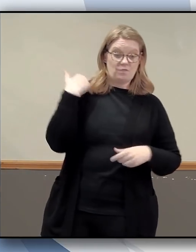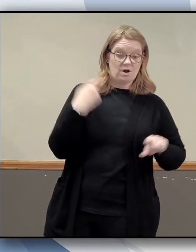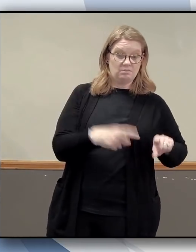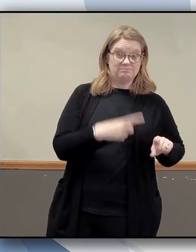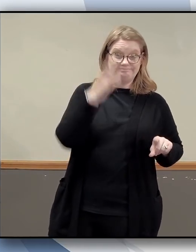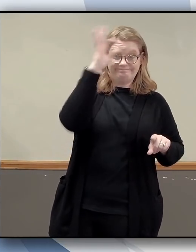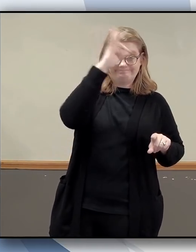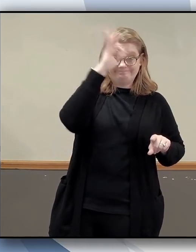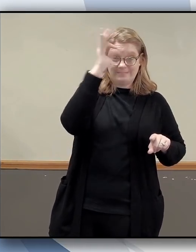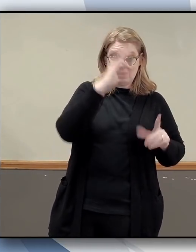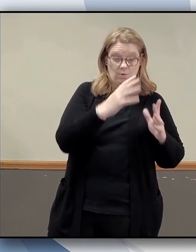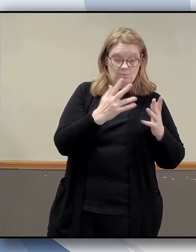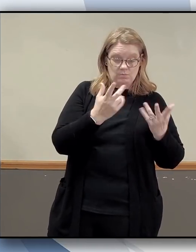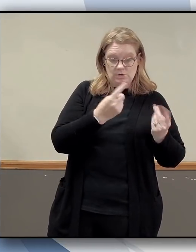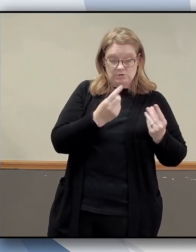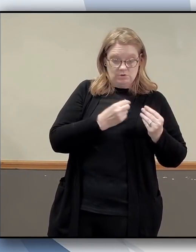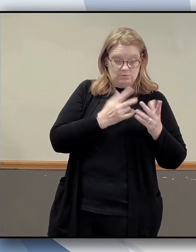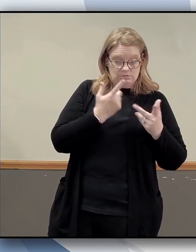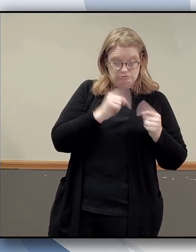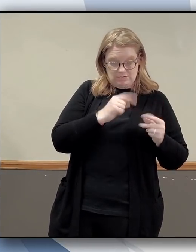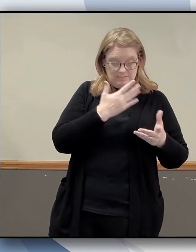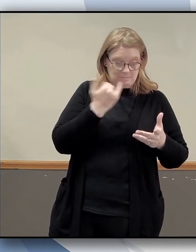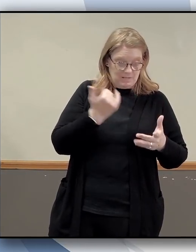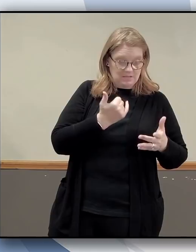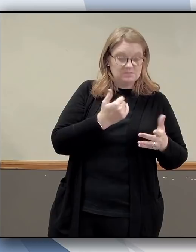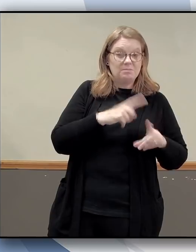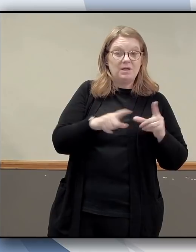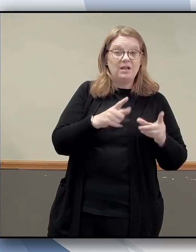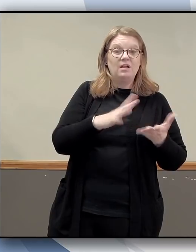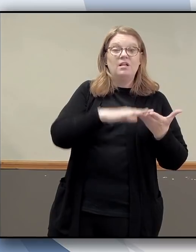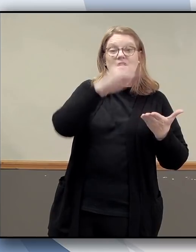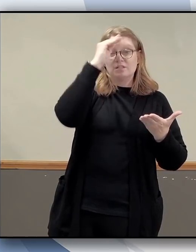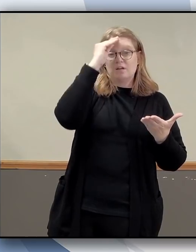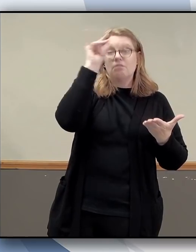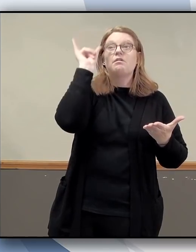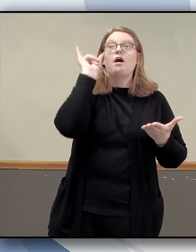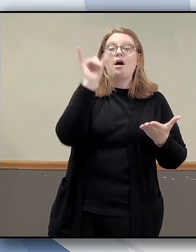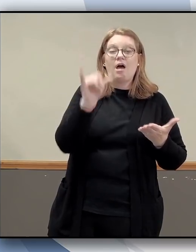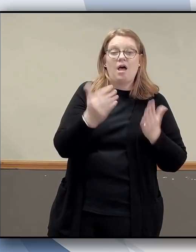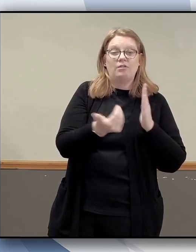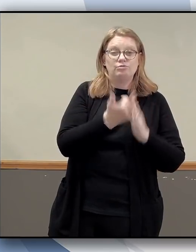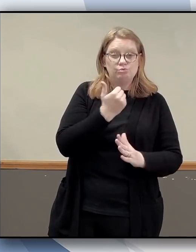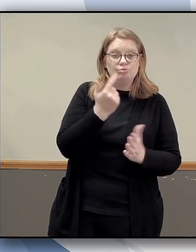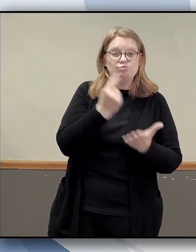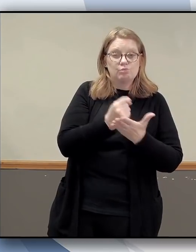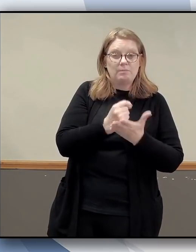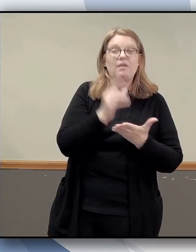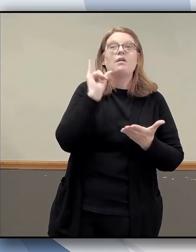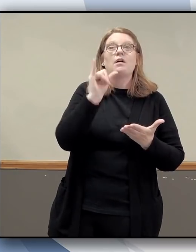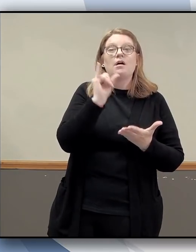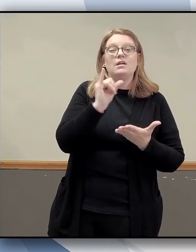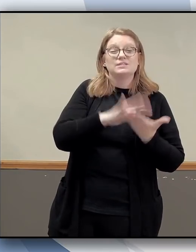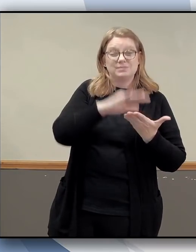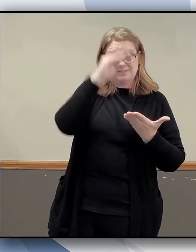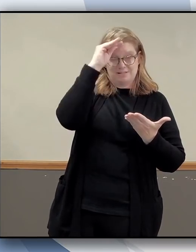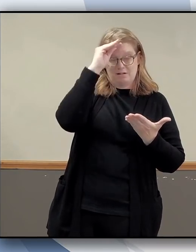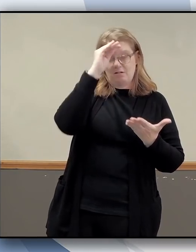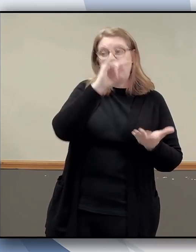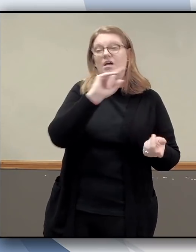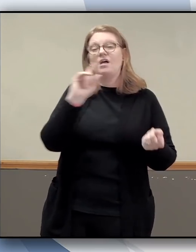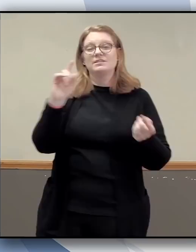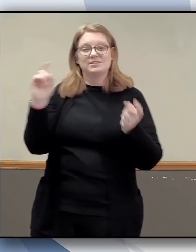capacity. And again, as the therapeutics and the treatments get better, maybe we can continue to see those length of stay drop even